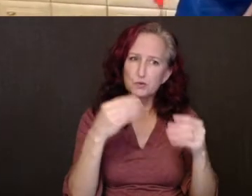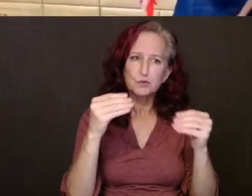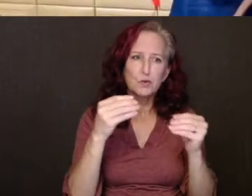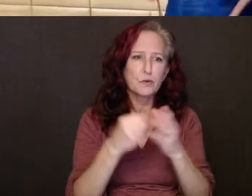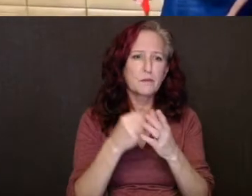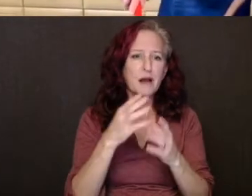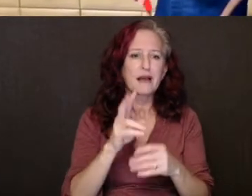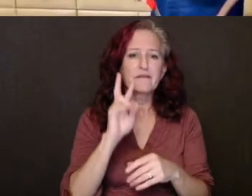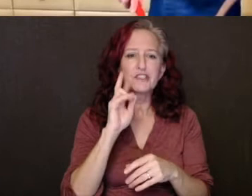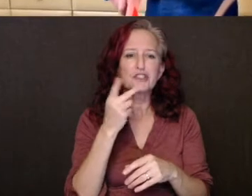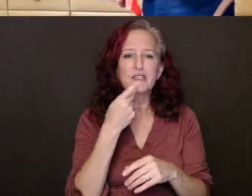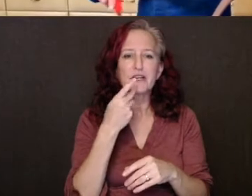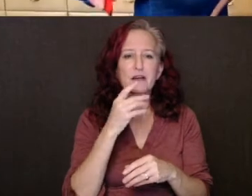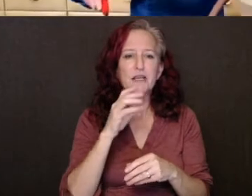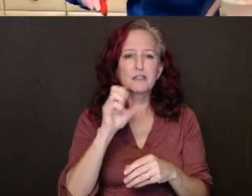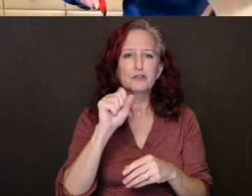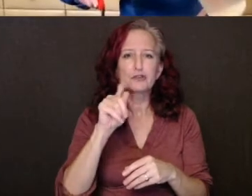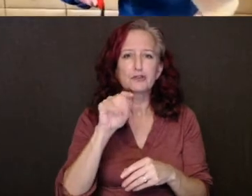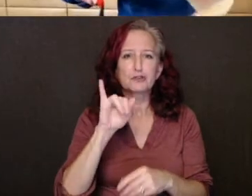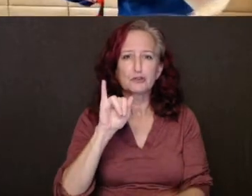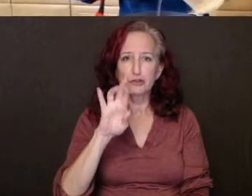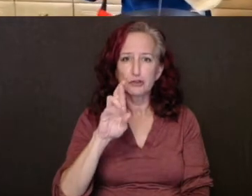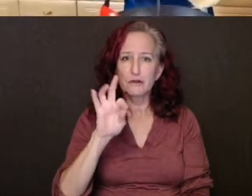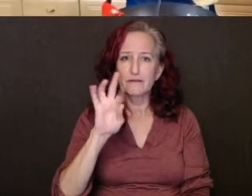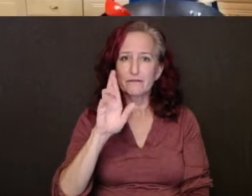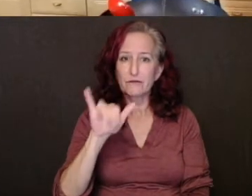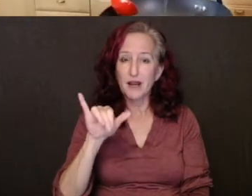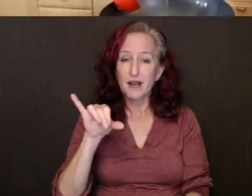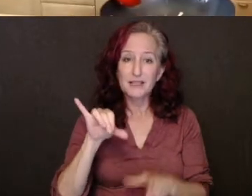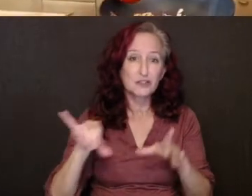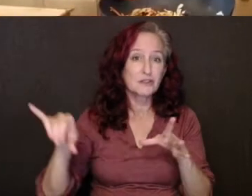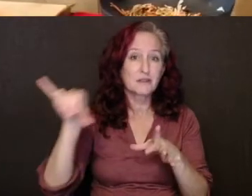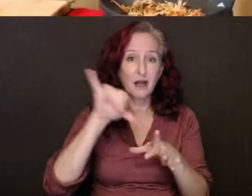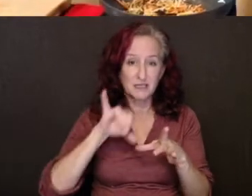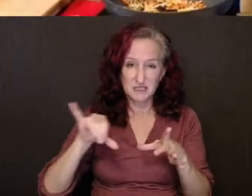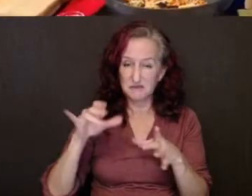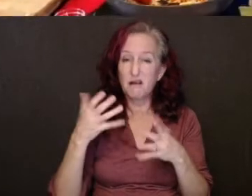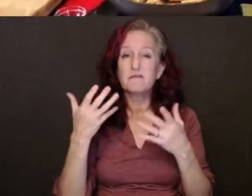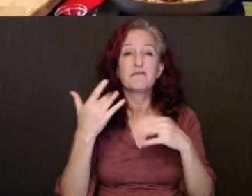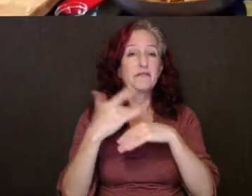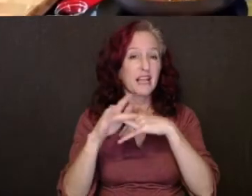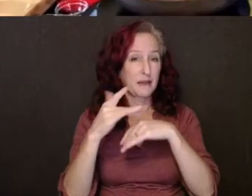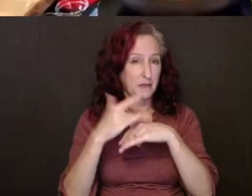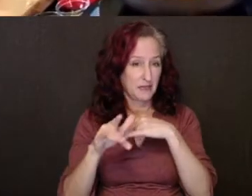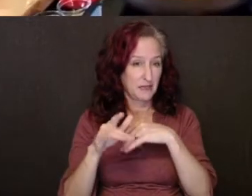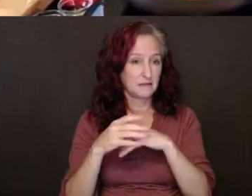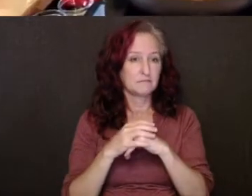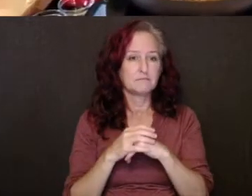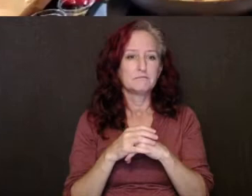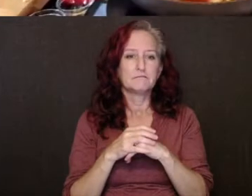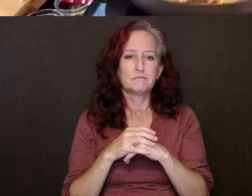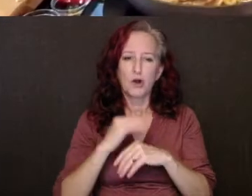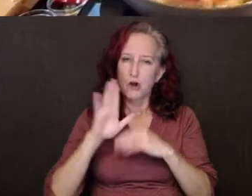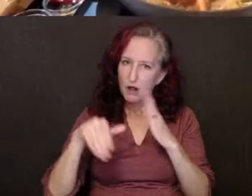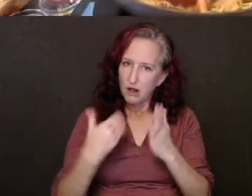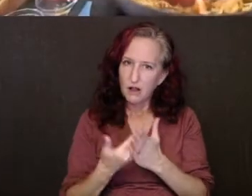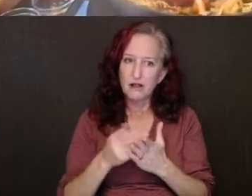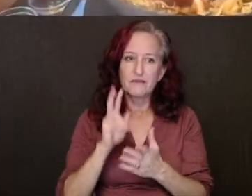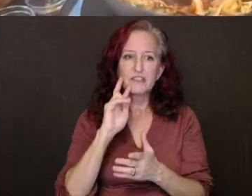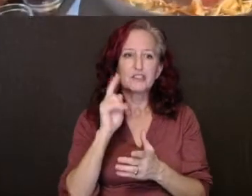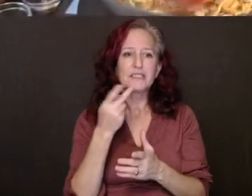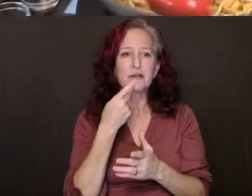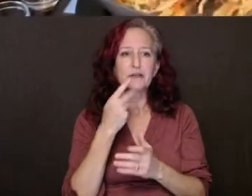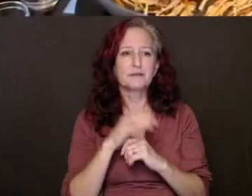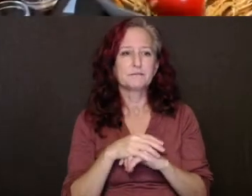Okay, now we'll make a sauce. Okay, let me make a sauce. How are you going to make a sauce? Because I want to make a sauce. Now, for